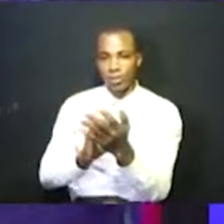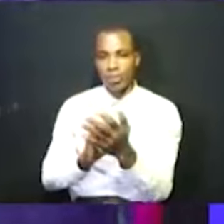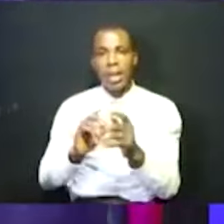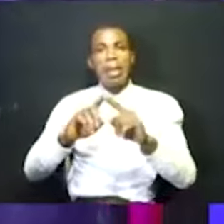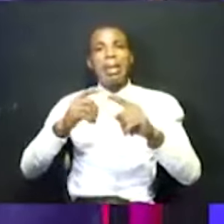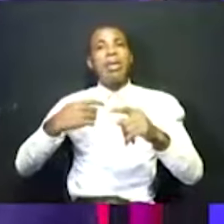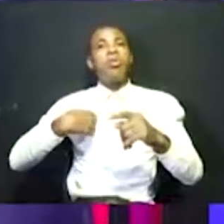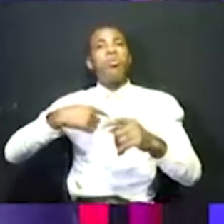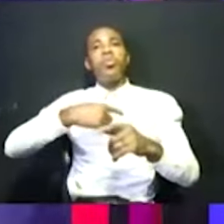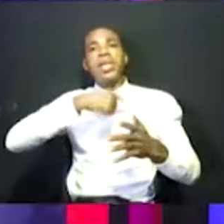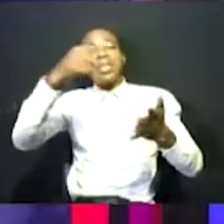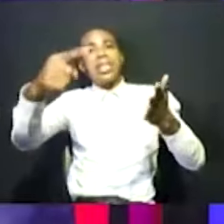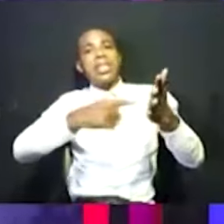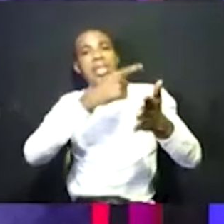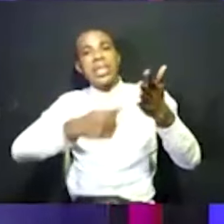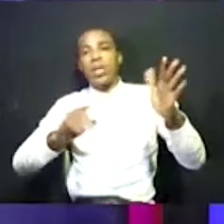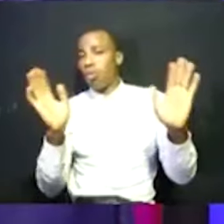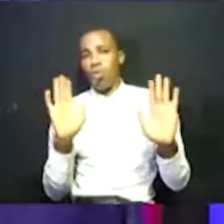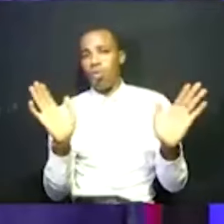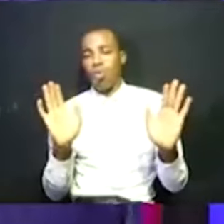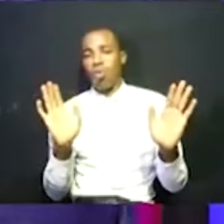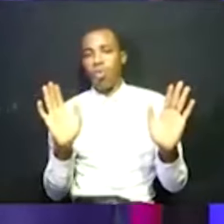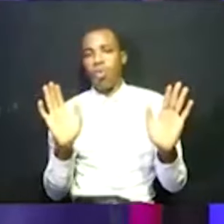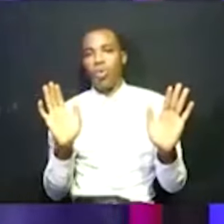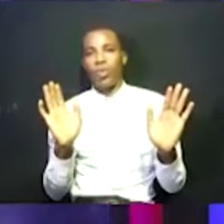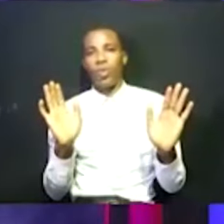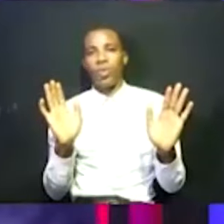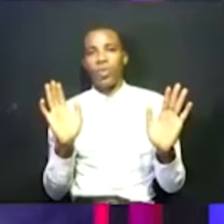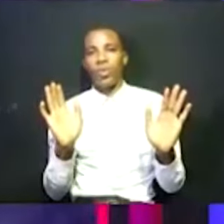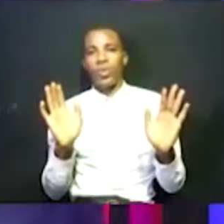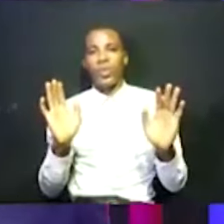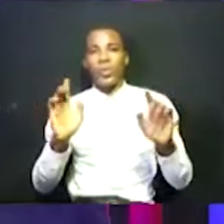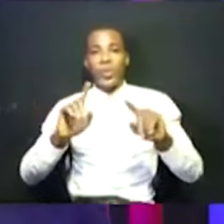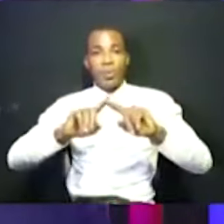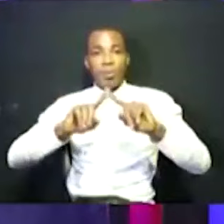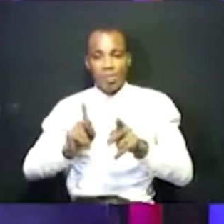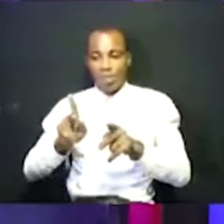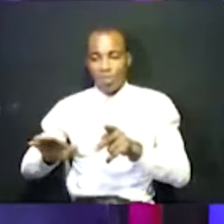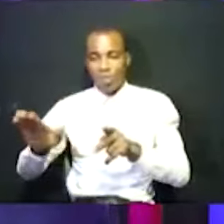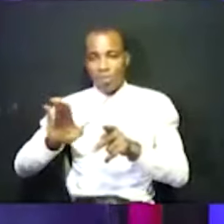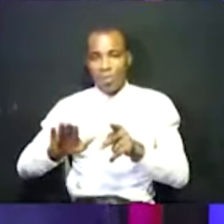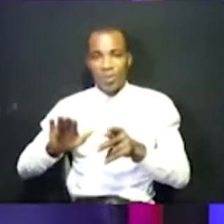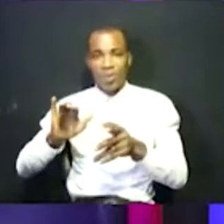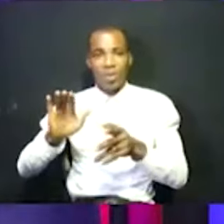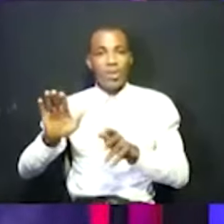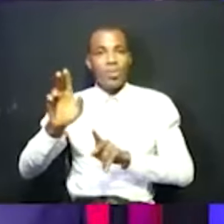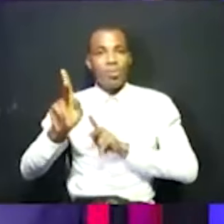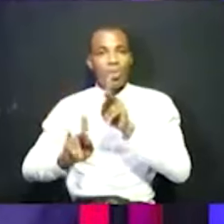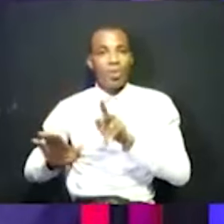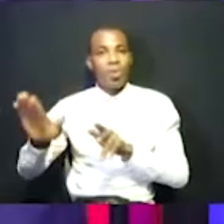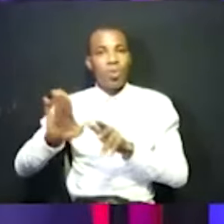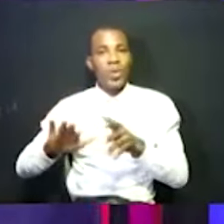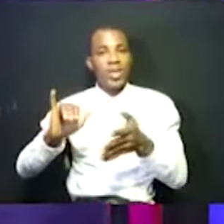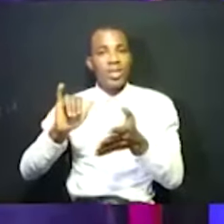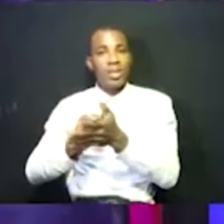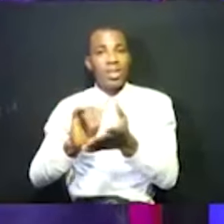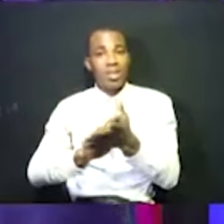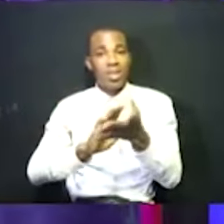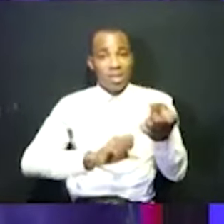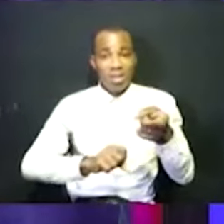her ansana ibebu no fodo. And the era of people who believe like she does. And in fefo a woni ne